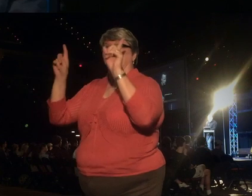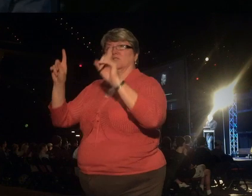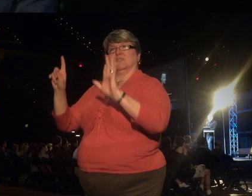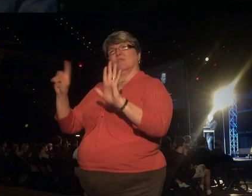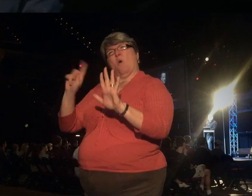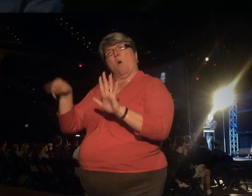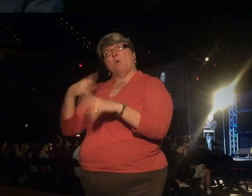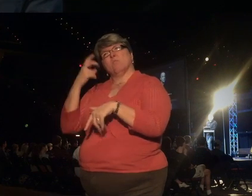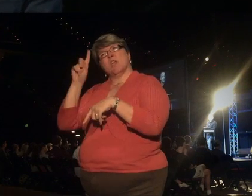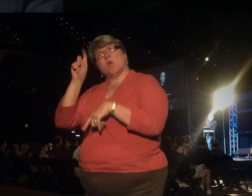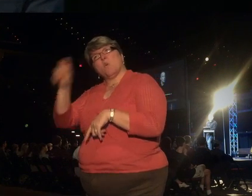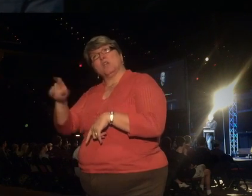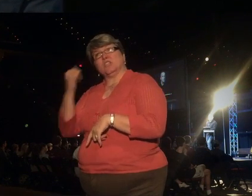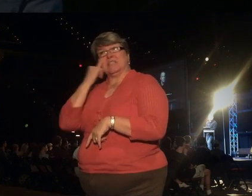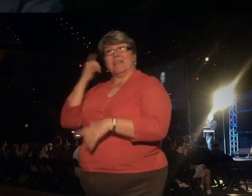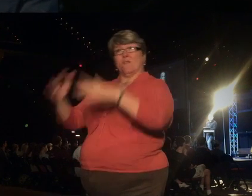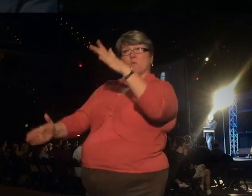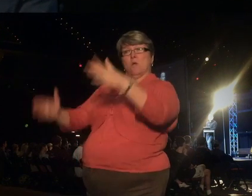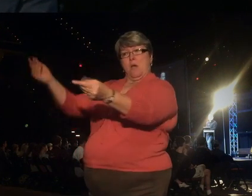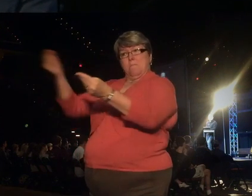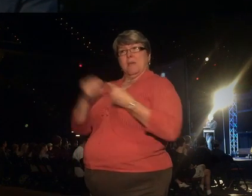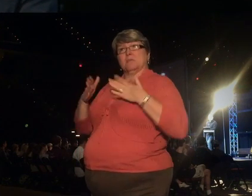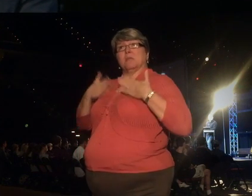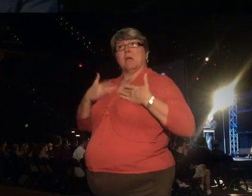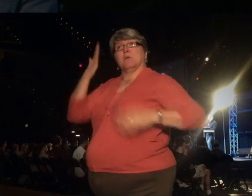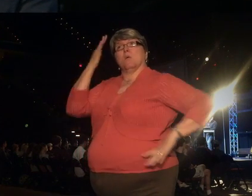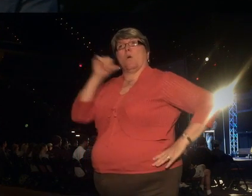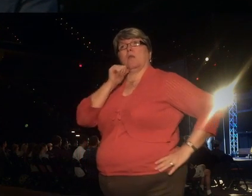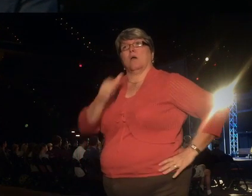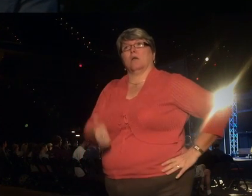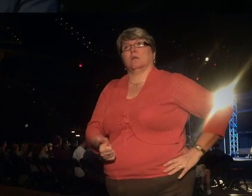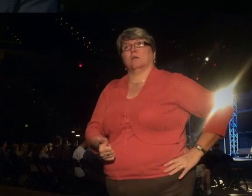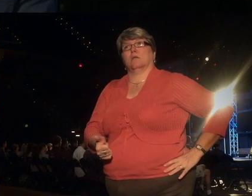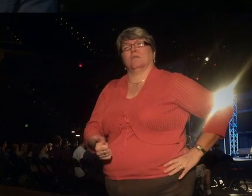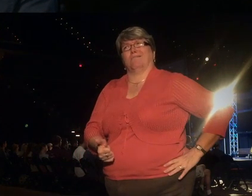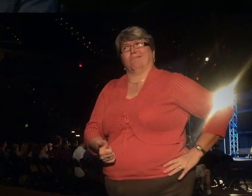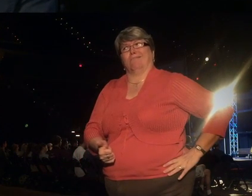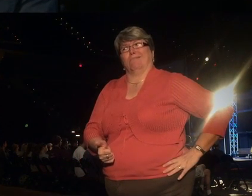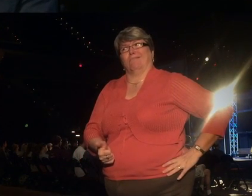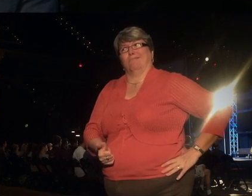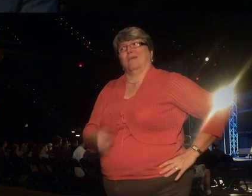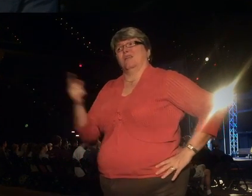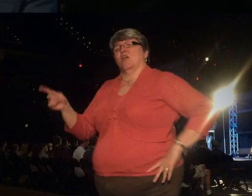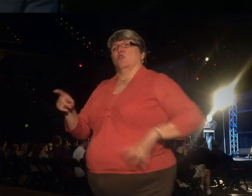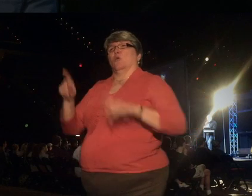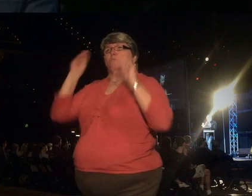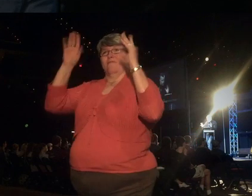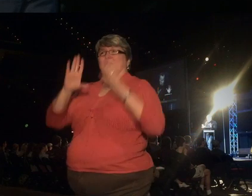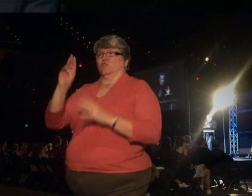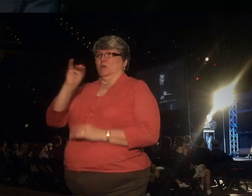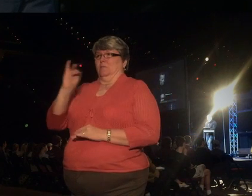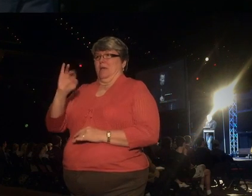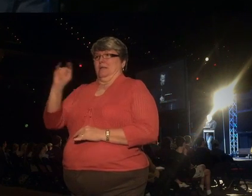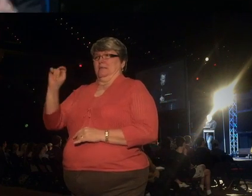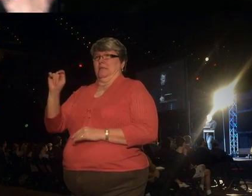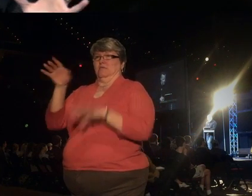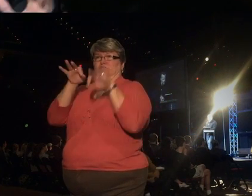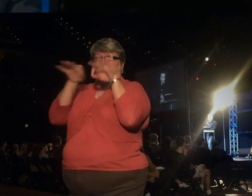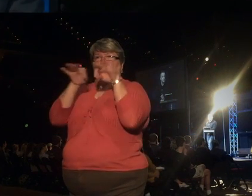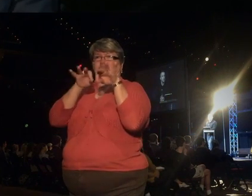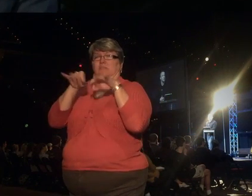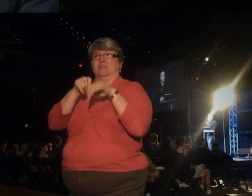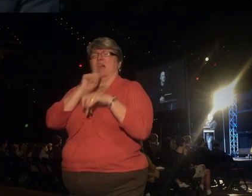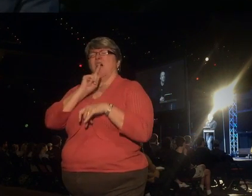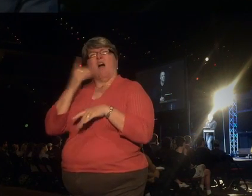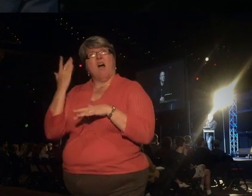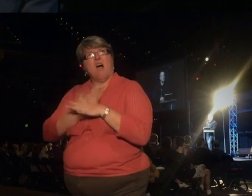only question he asked was, if a robot makes me happy, why not? Shelley Turkle, a professor at MIT, spoke about this and talked about the